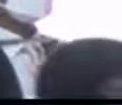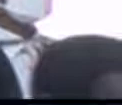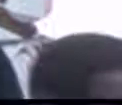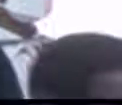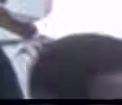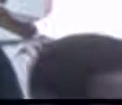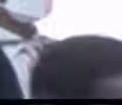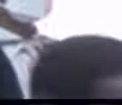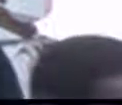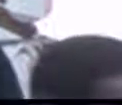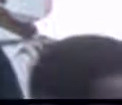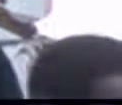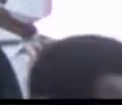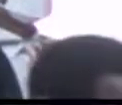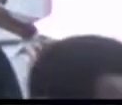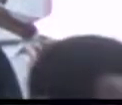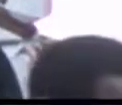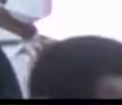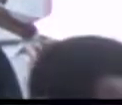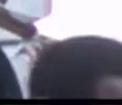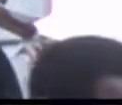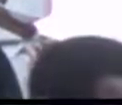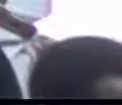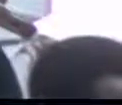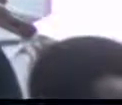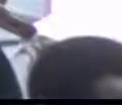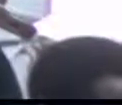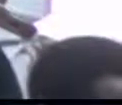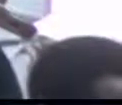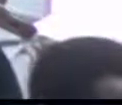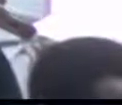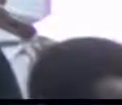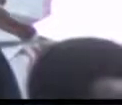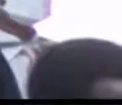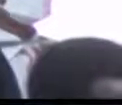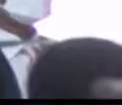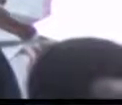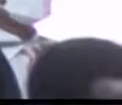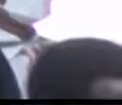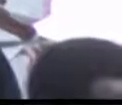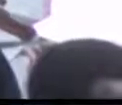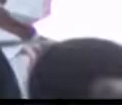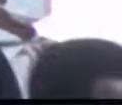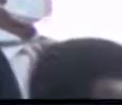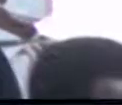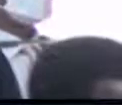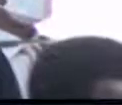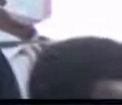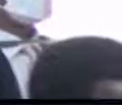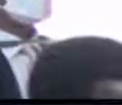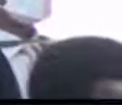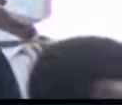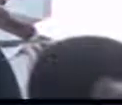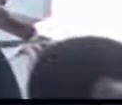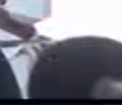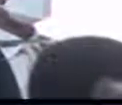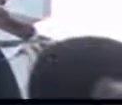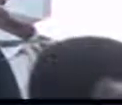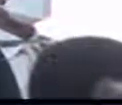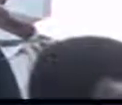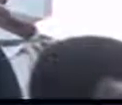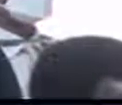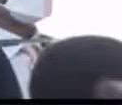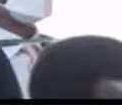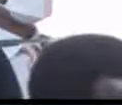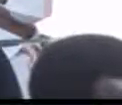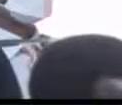people, it dictates that the sovereignty of the people may be exercised under the constitution. Now, sovereignty as a